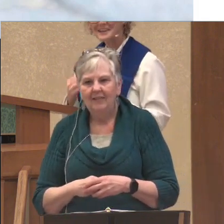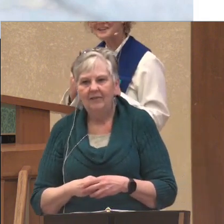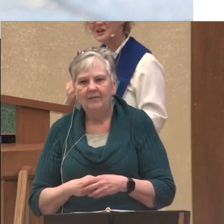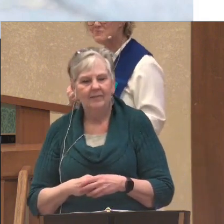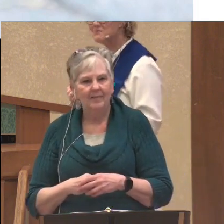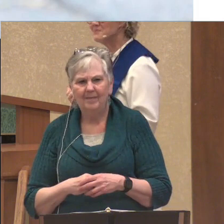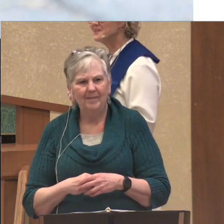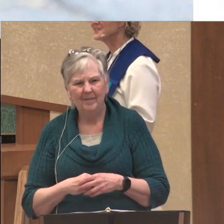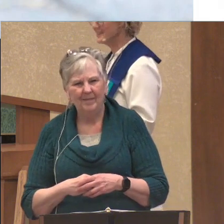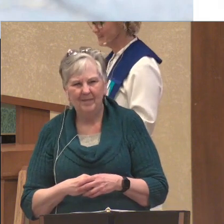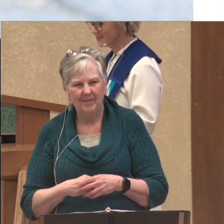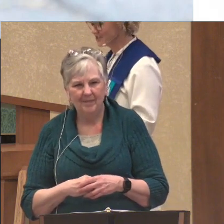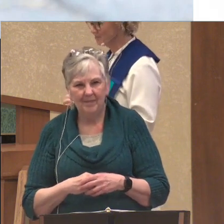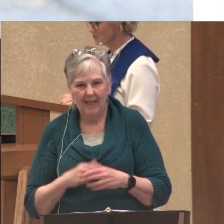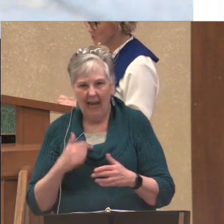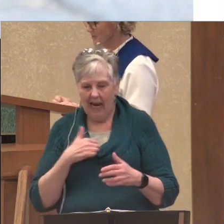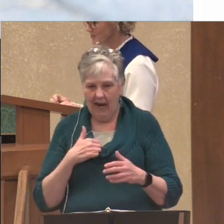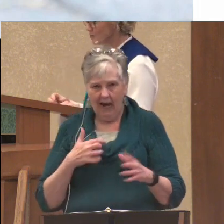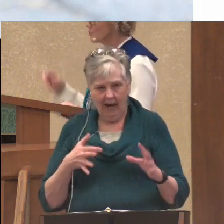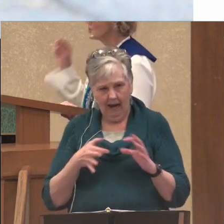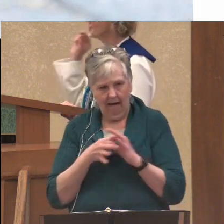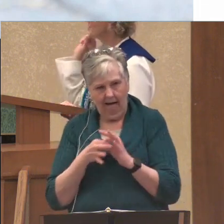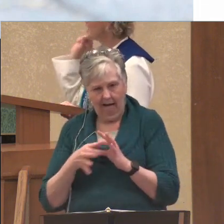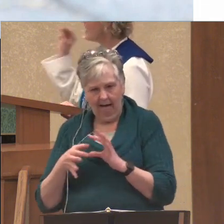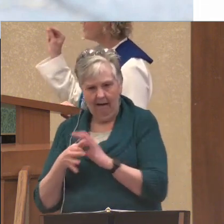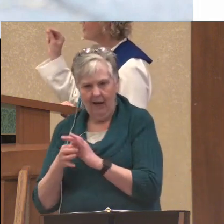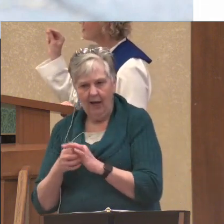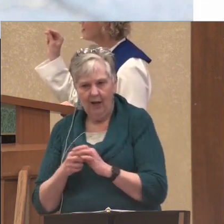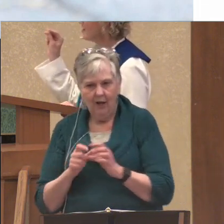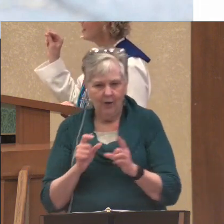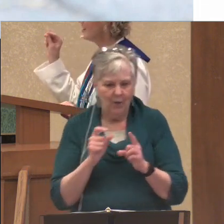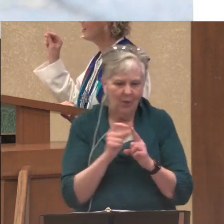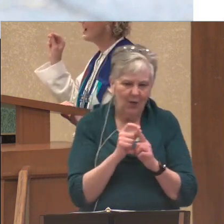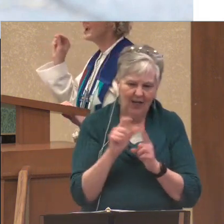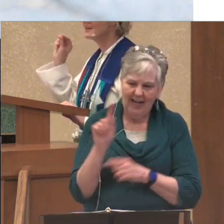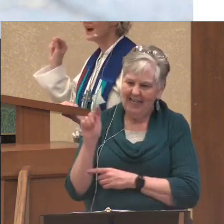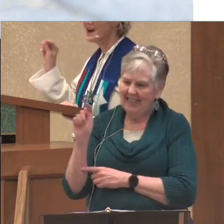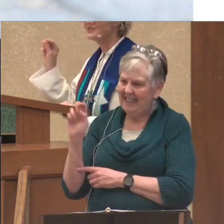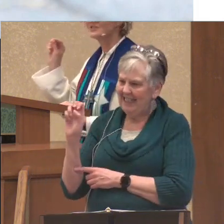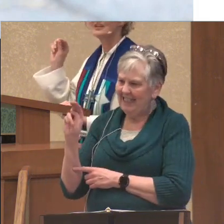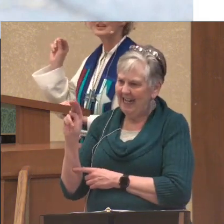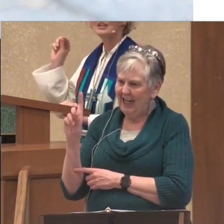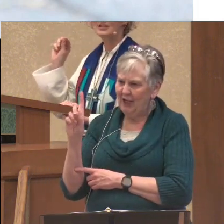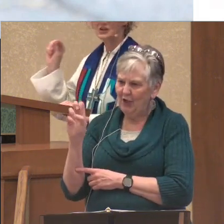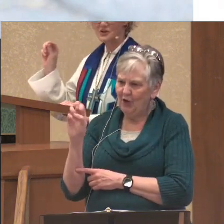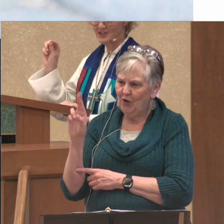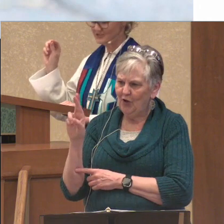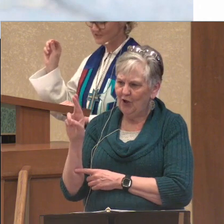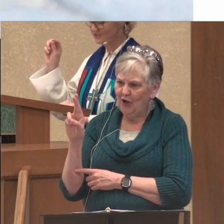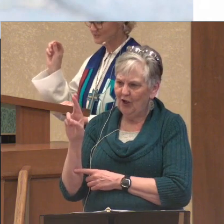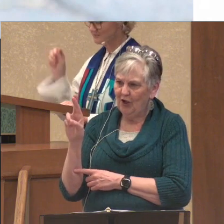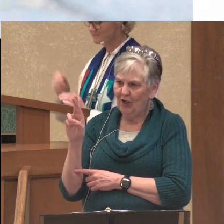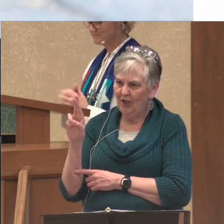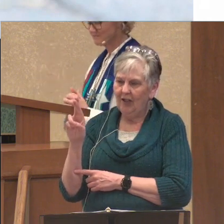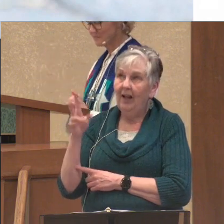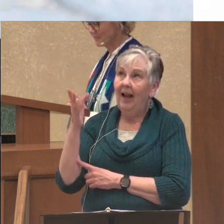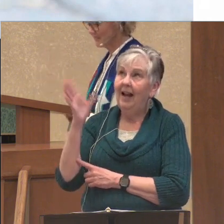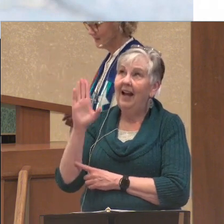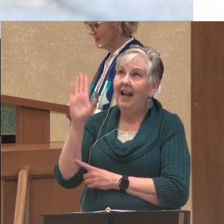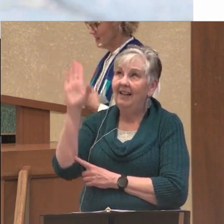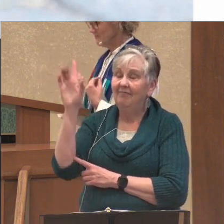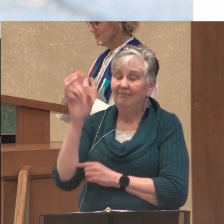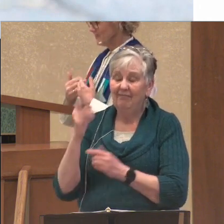I can't help but make a connection between the word tender and God's nearness.